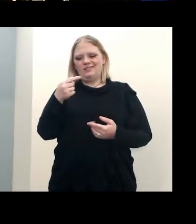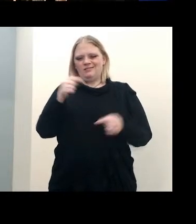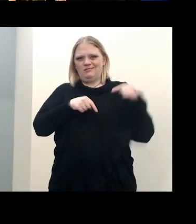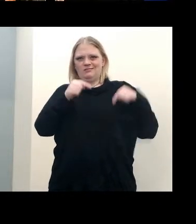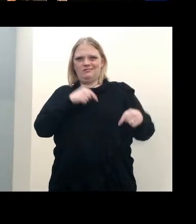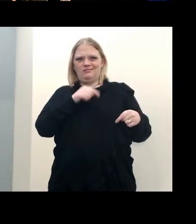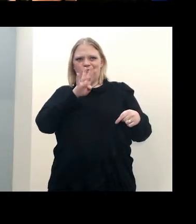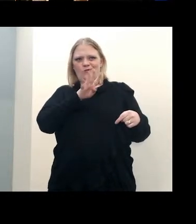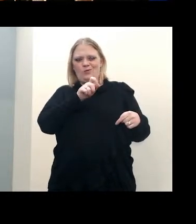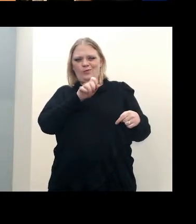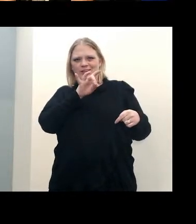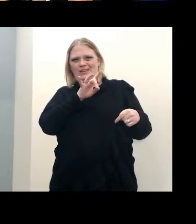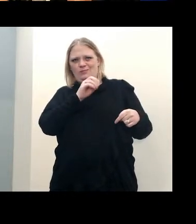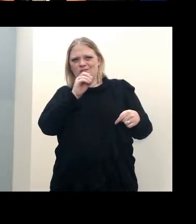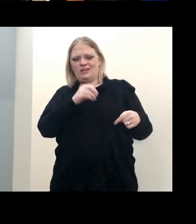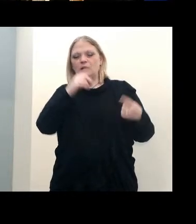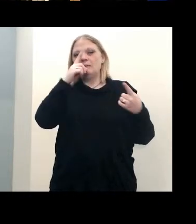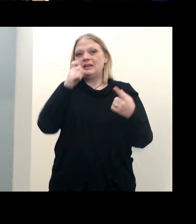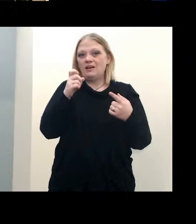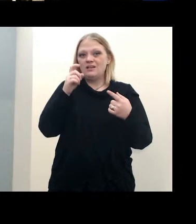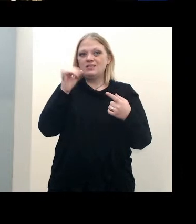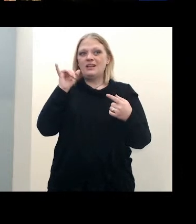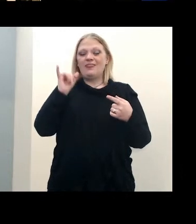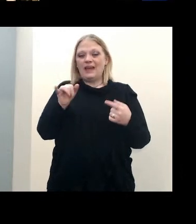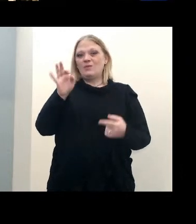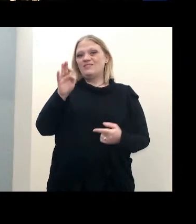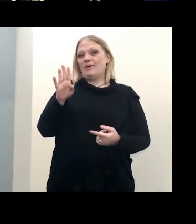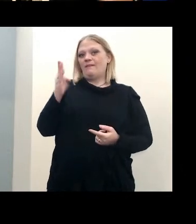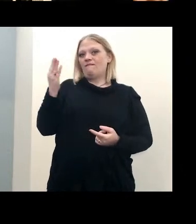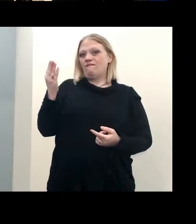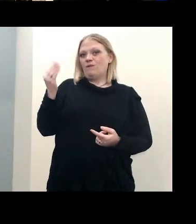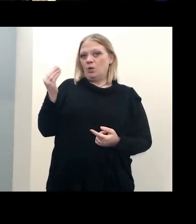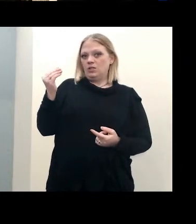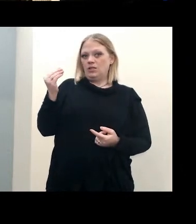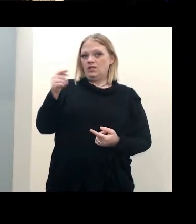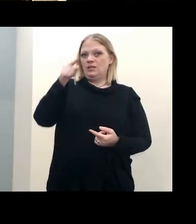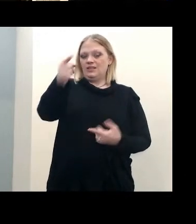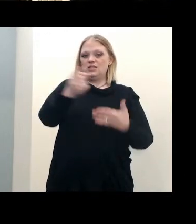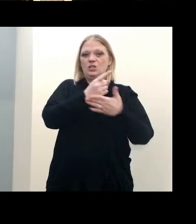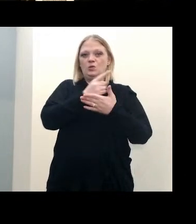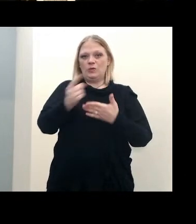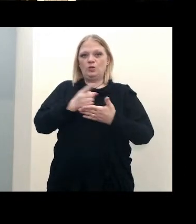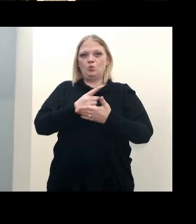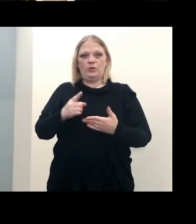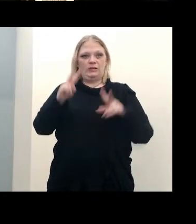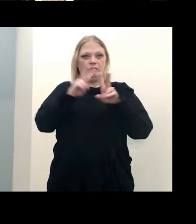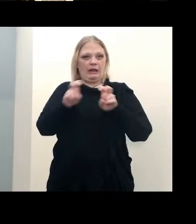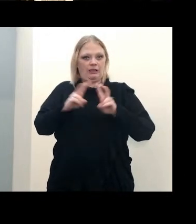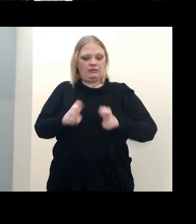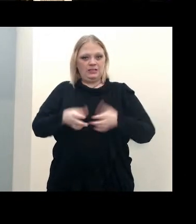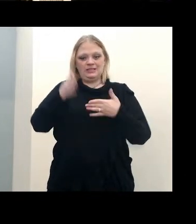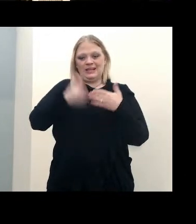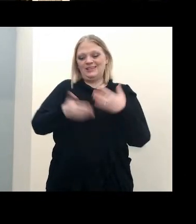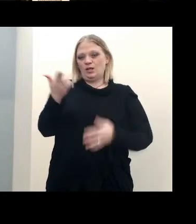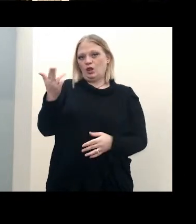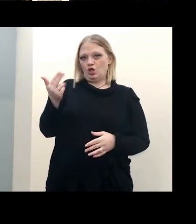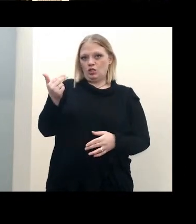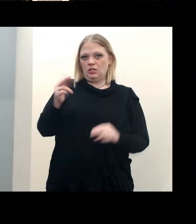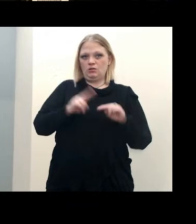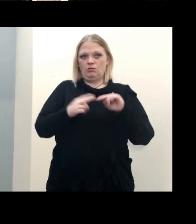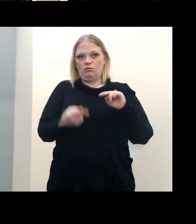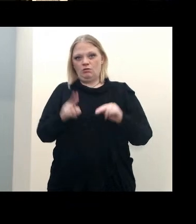was 4.8%. That's because that was effective as of the 14th. This is a week-to-week analysis. With the week ending the 13th, you'll see it has